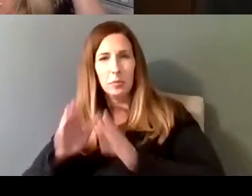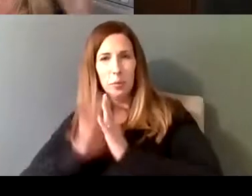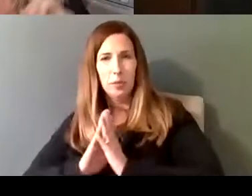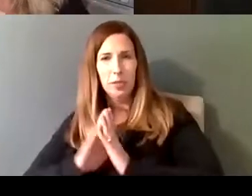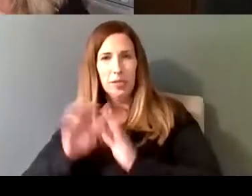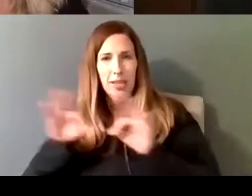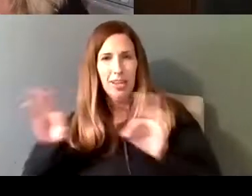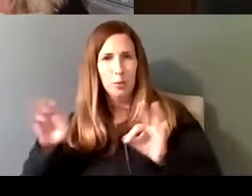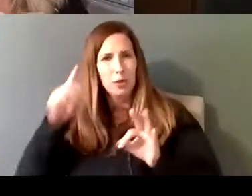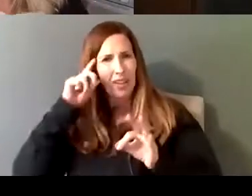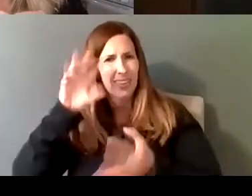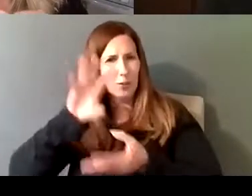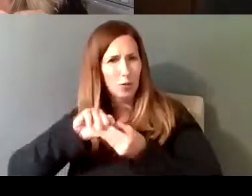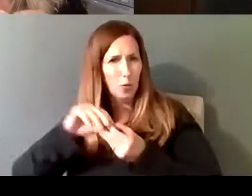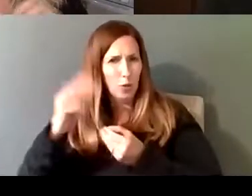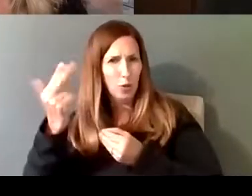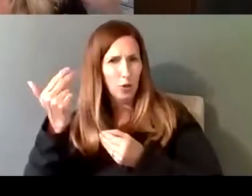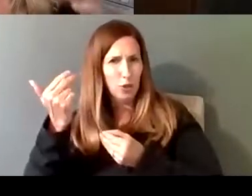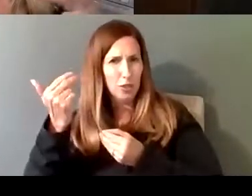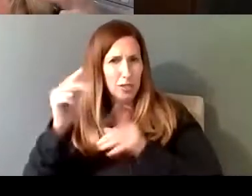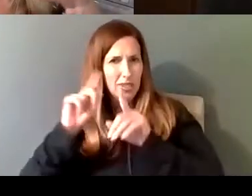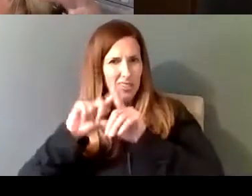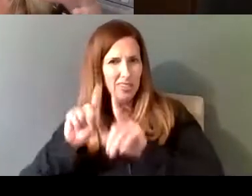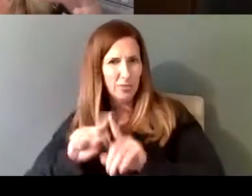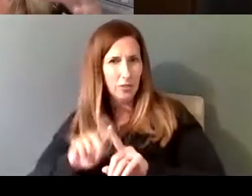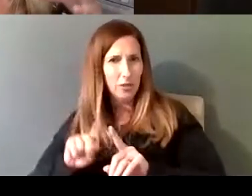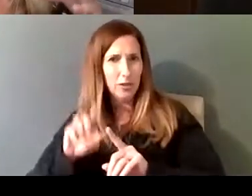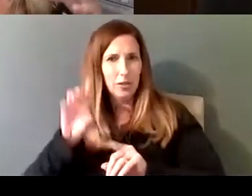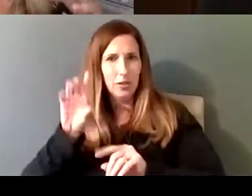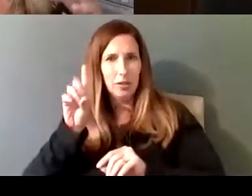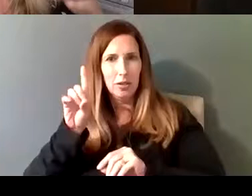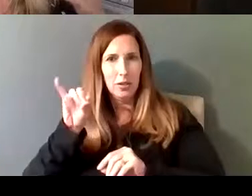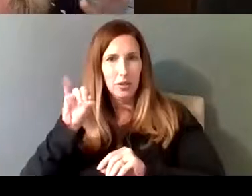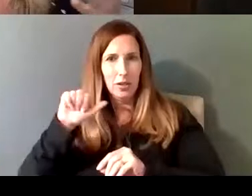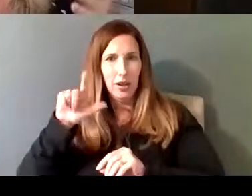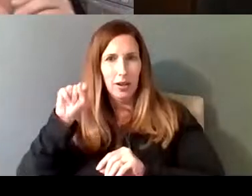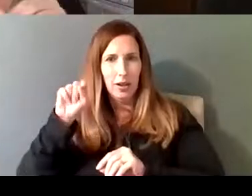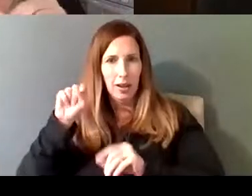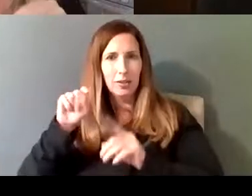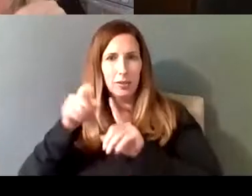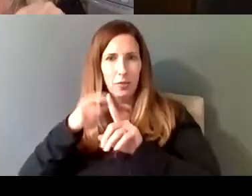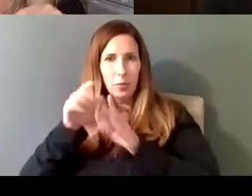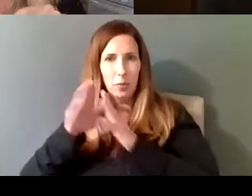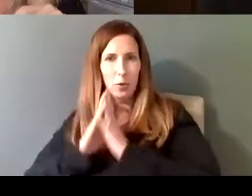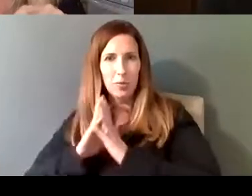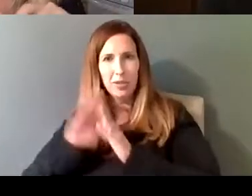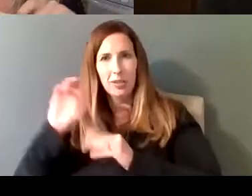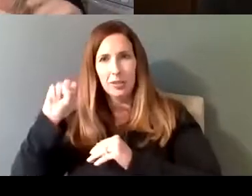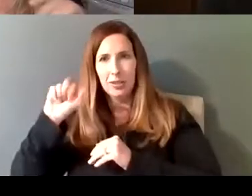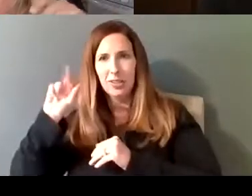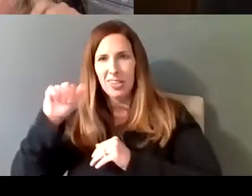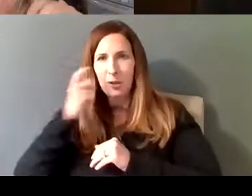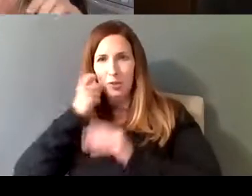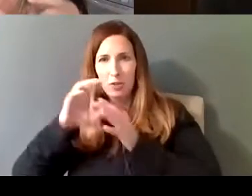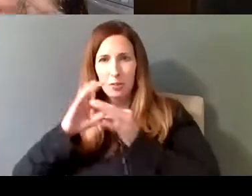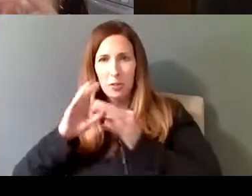think, 13 different dialects that we find just here in Central Indiana. Sarah just mentioned several of